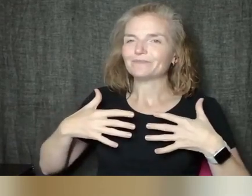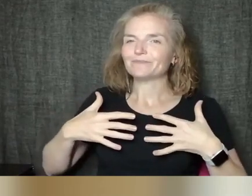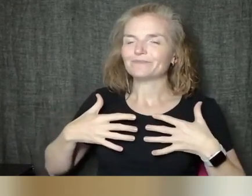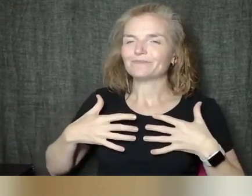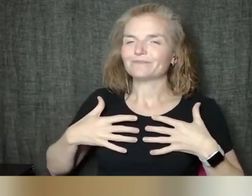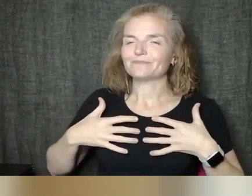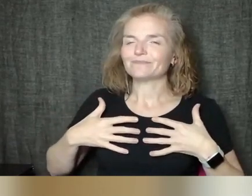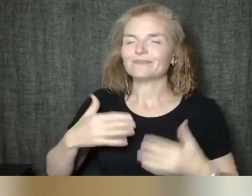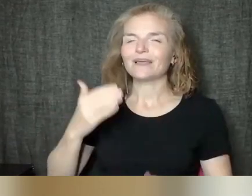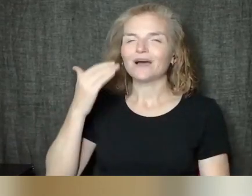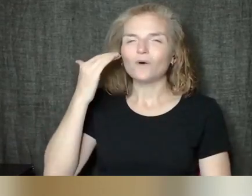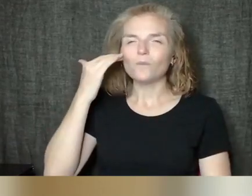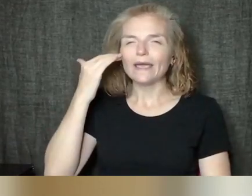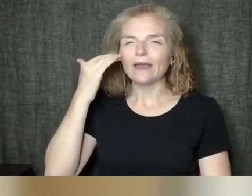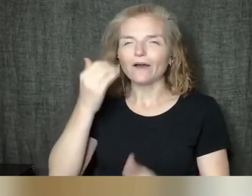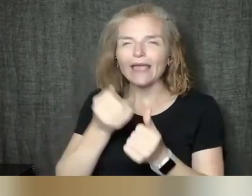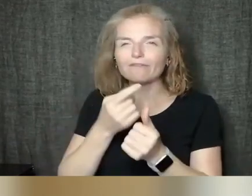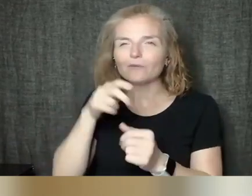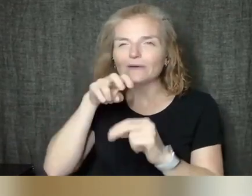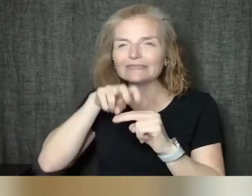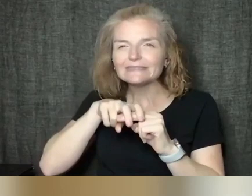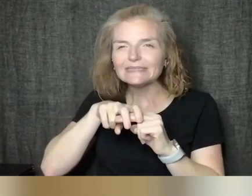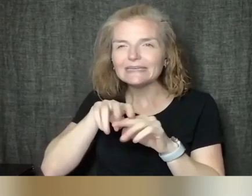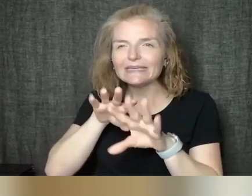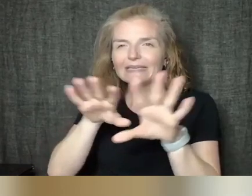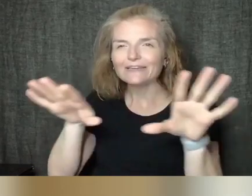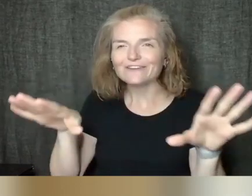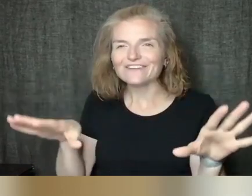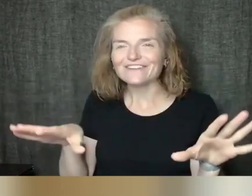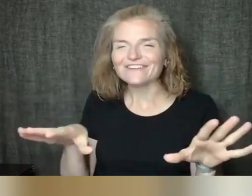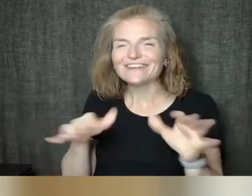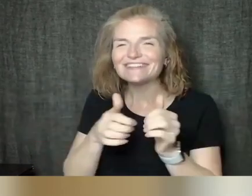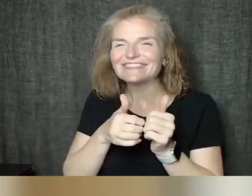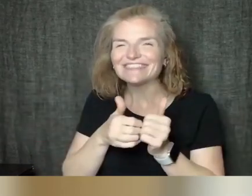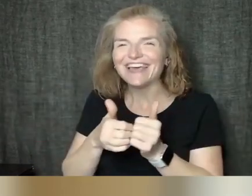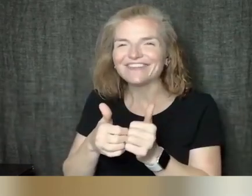Aware that we're each sitting in our own spaces together.